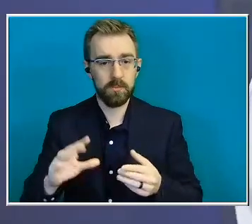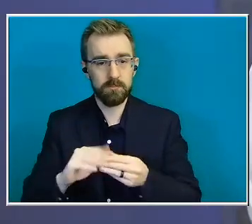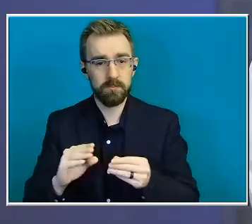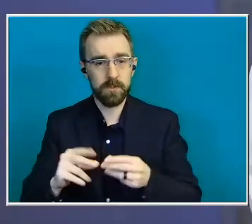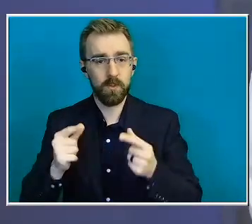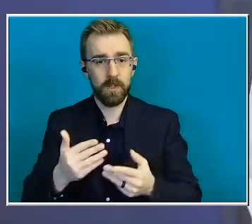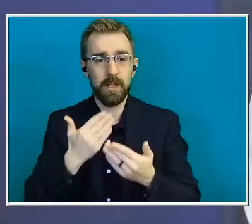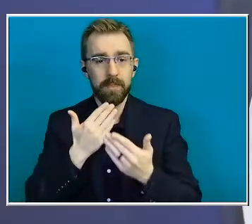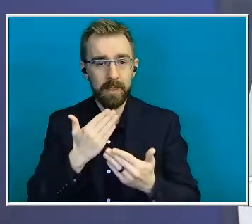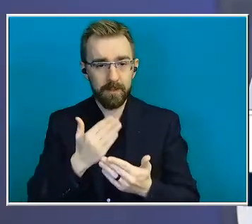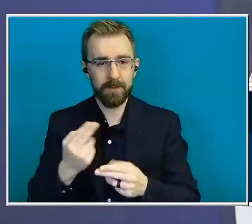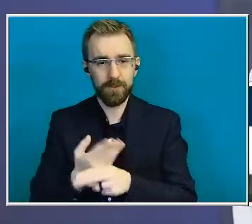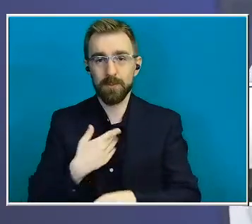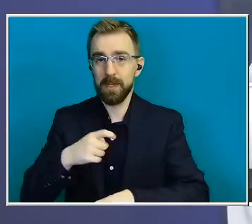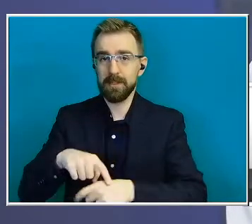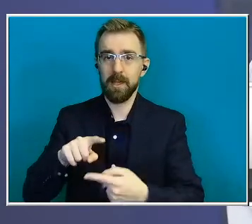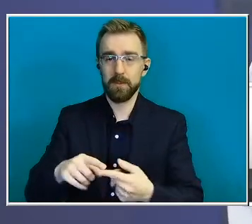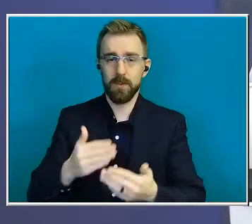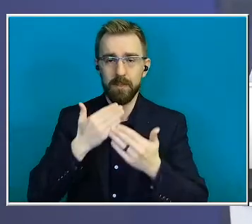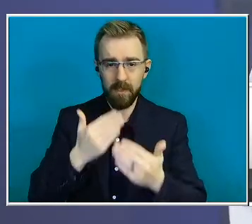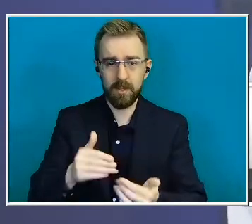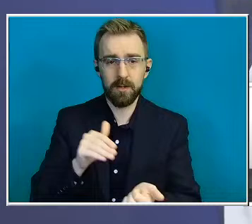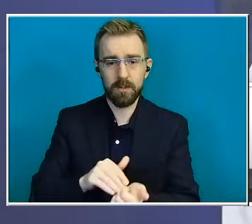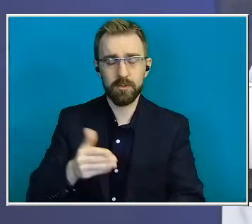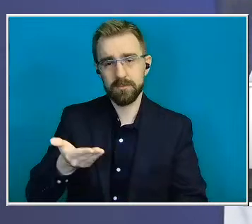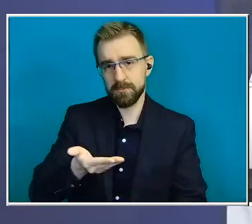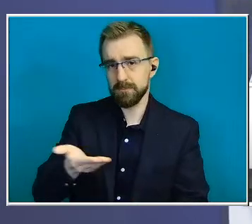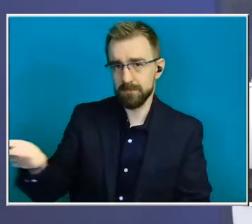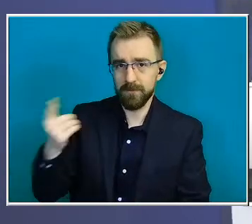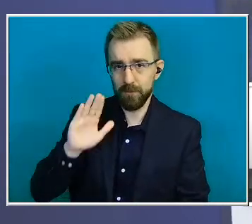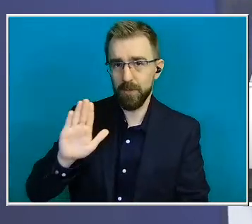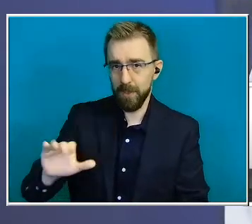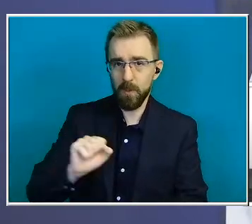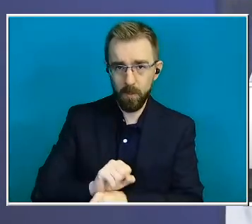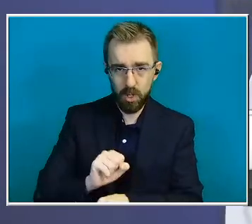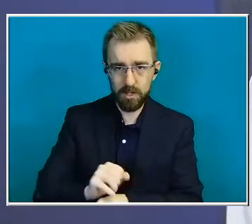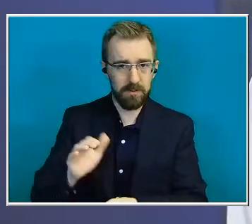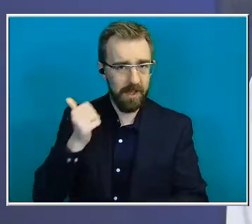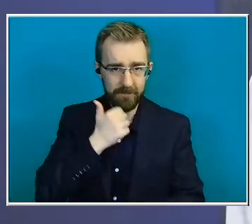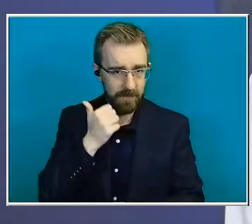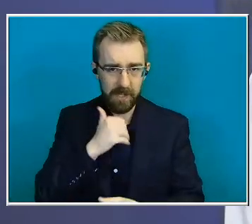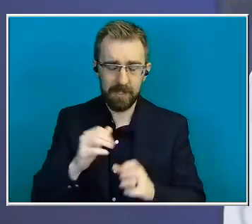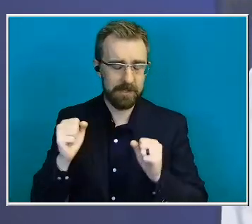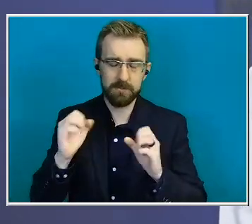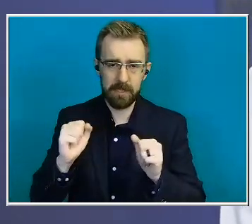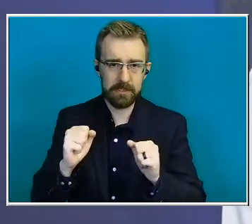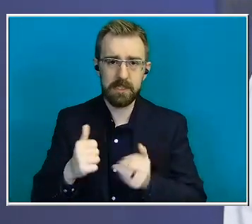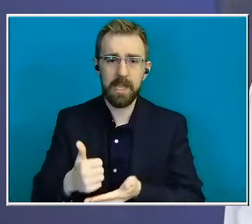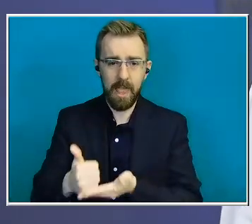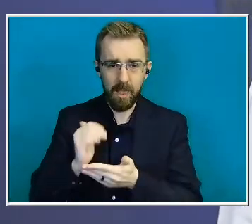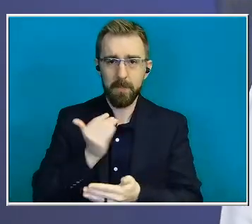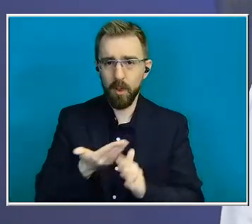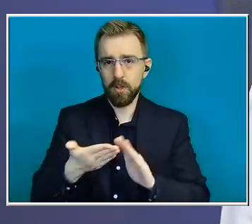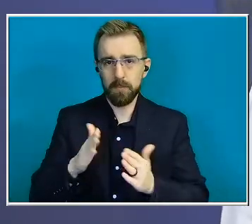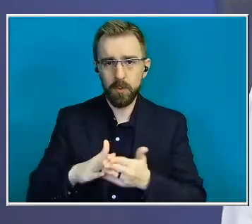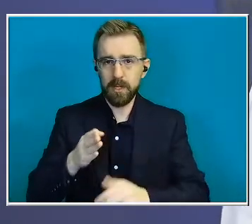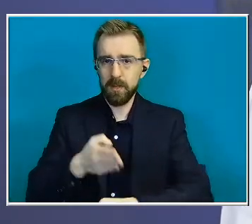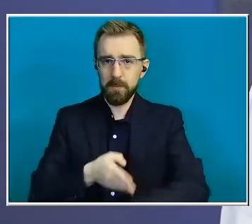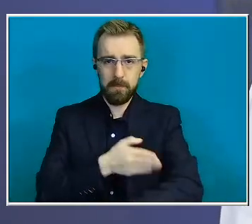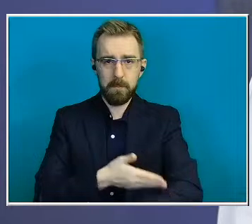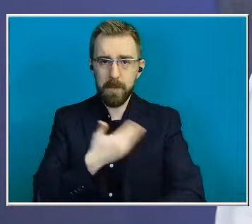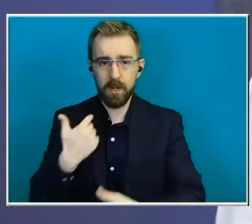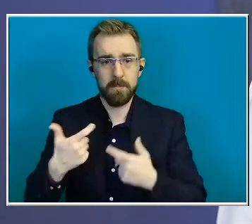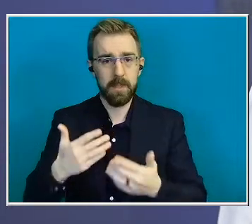say thank you to Dr. Gibson, Dr. Bridges for the work that you guys do every day. It's amazing. Helps make our community better. And then big thank you to Bastian. I just